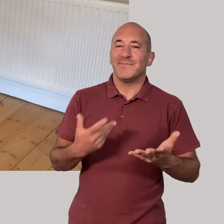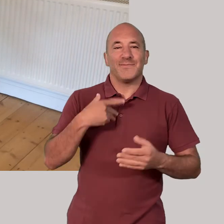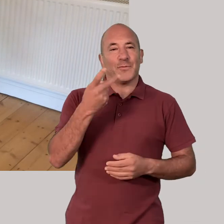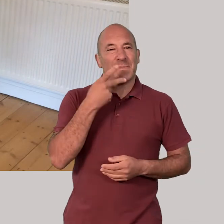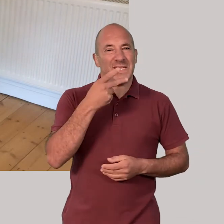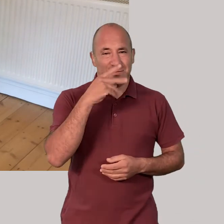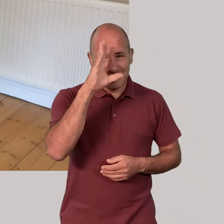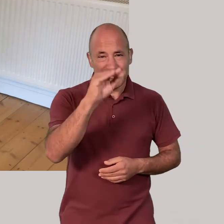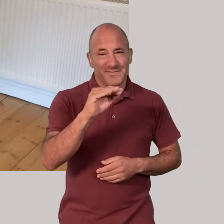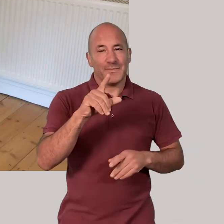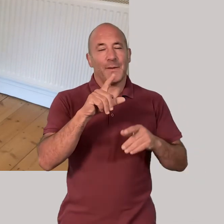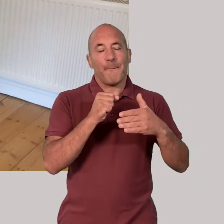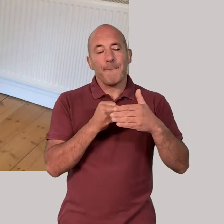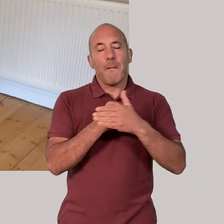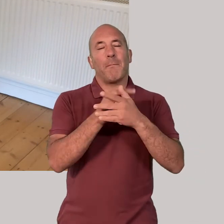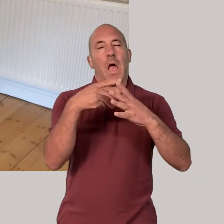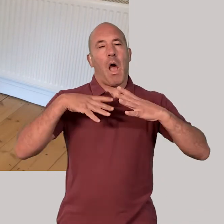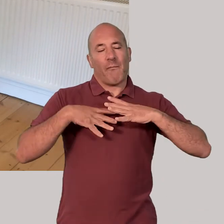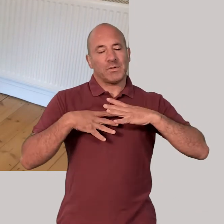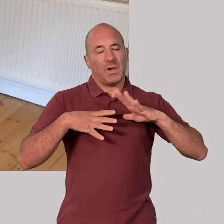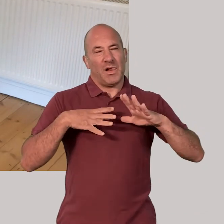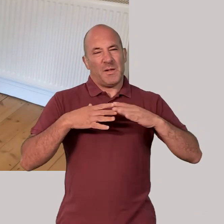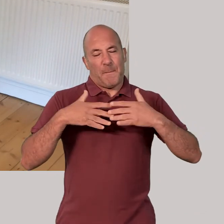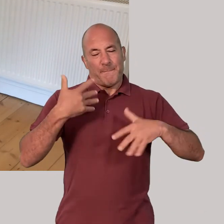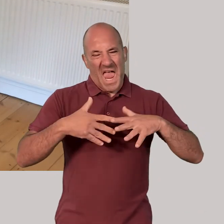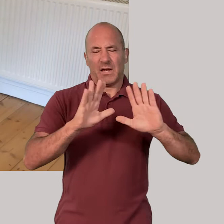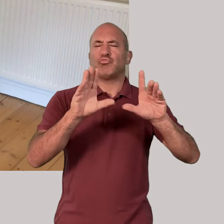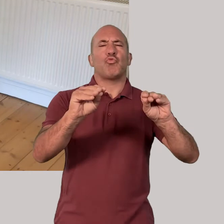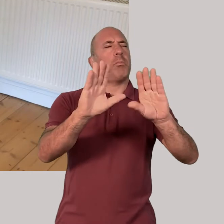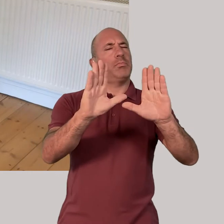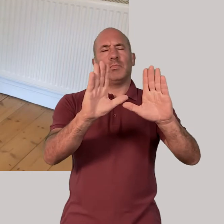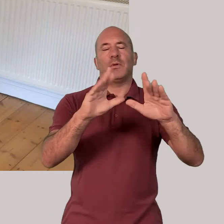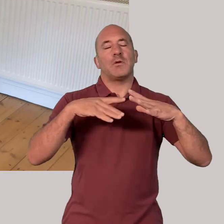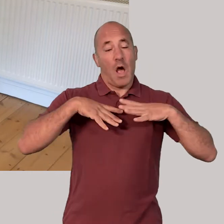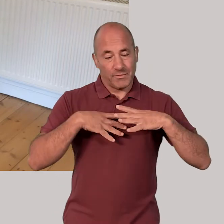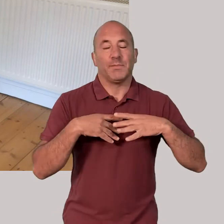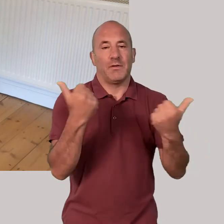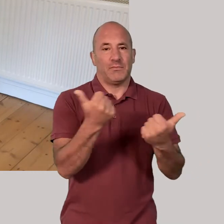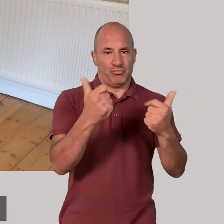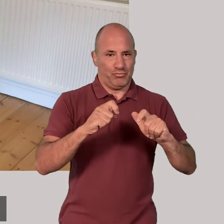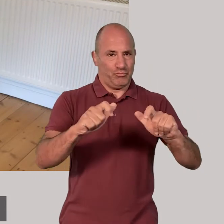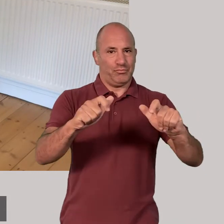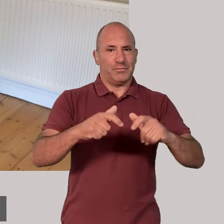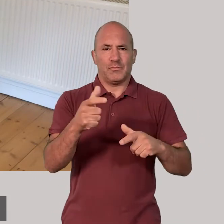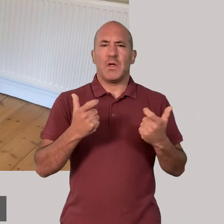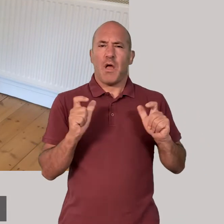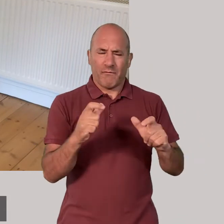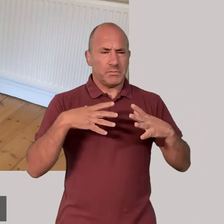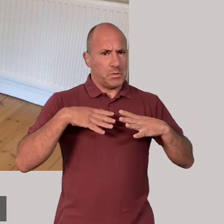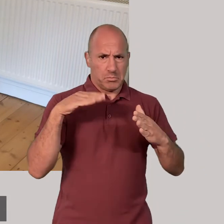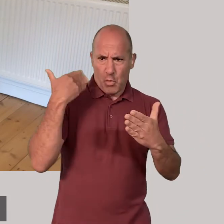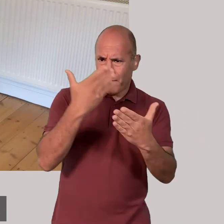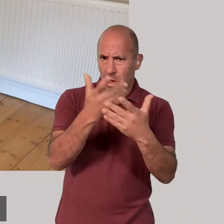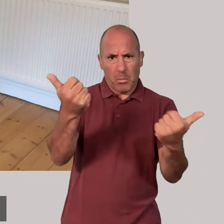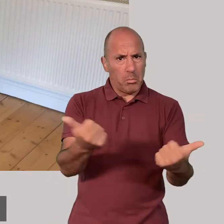And as always, I'm encouraging you to stay in your comfort zone. Feel really